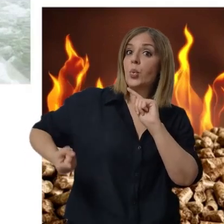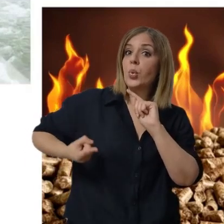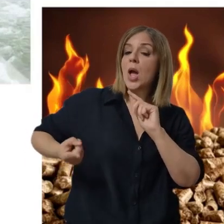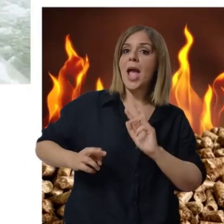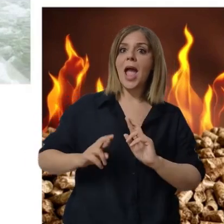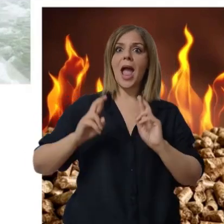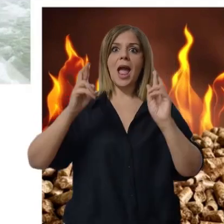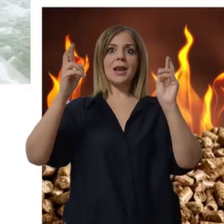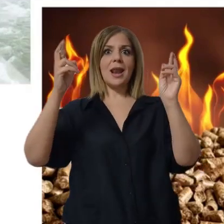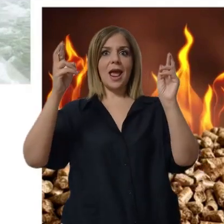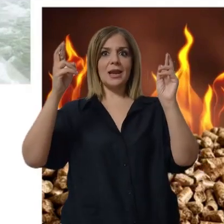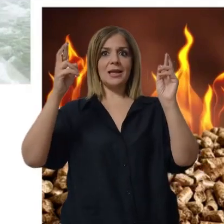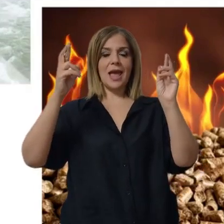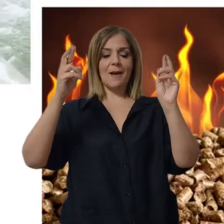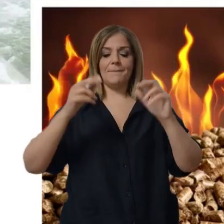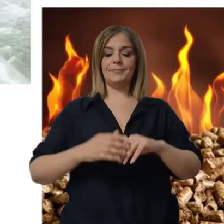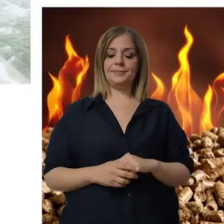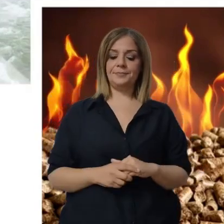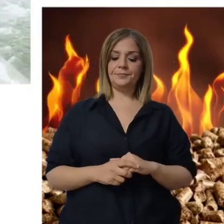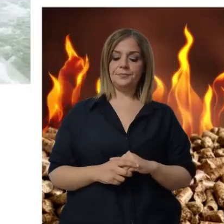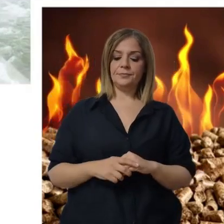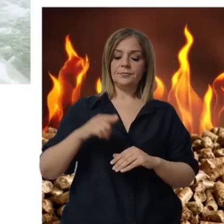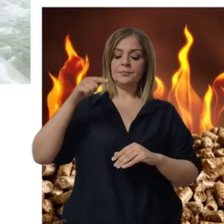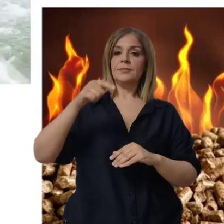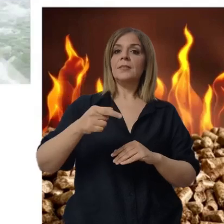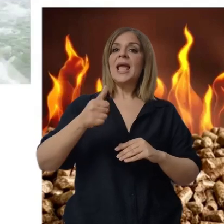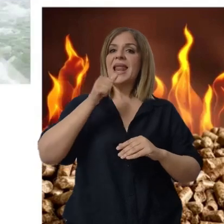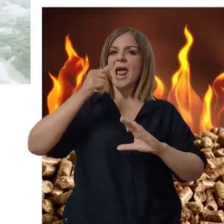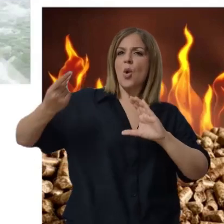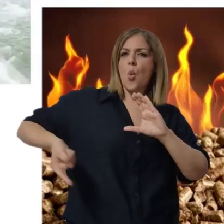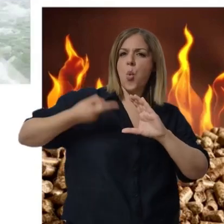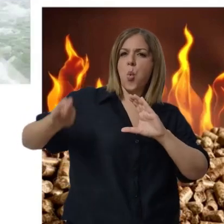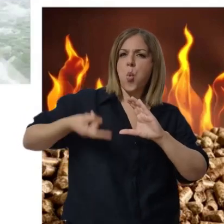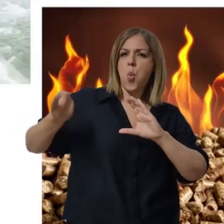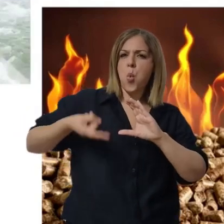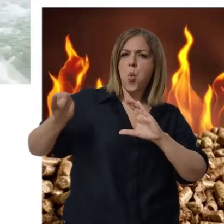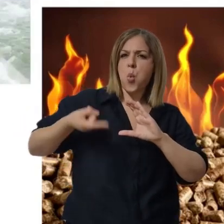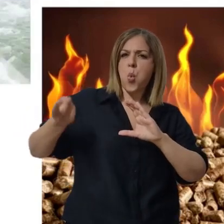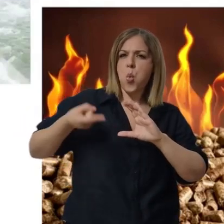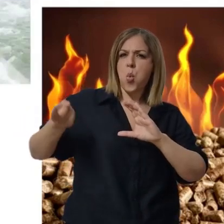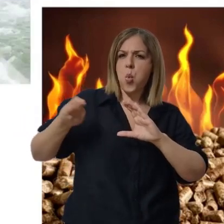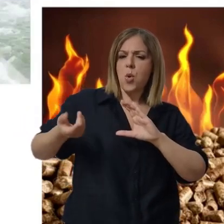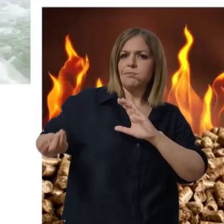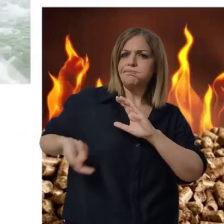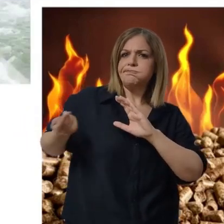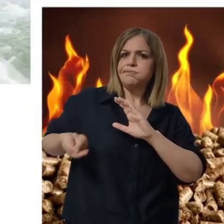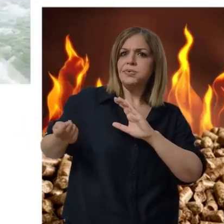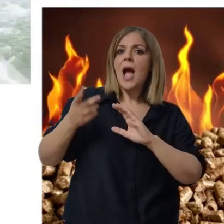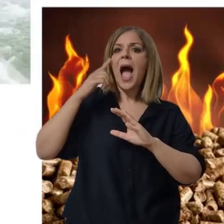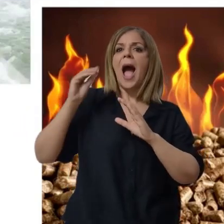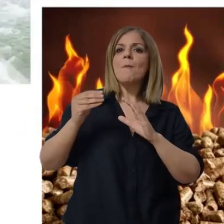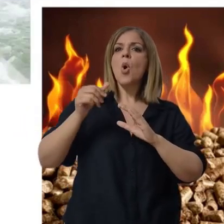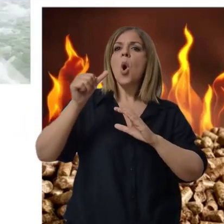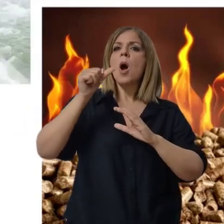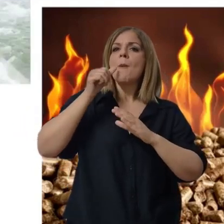turbines to turn moving water, for example, the one from rivers,